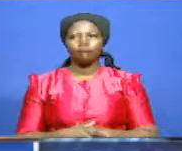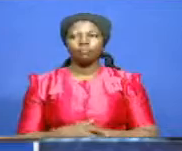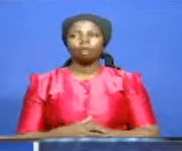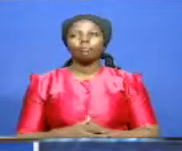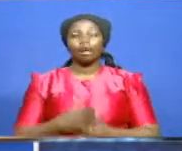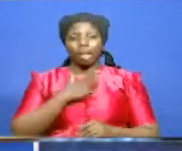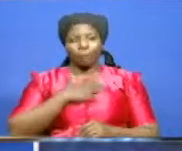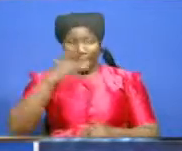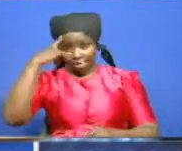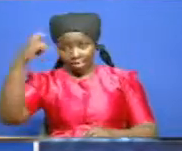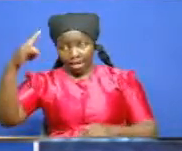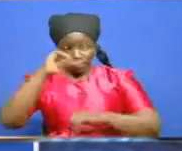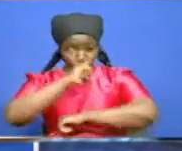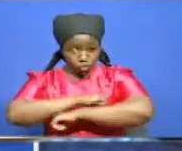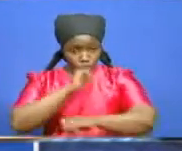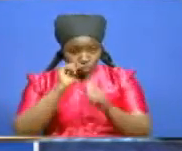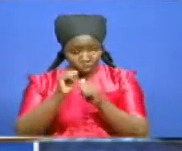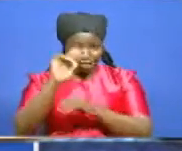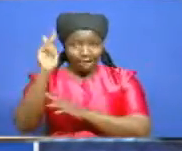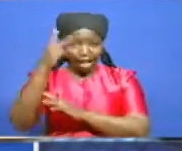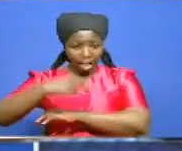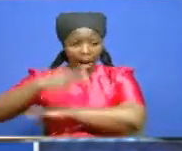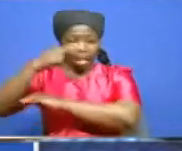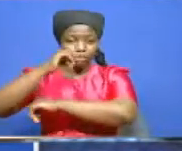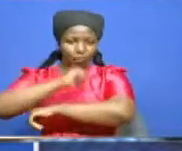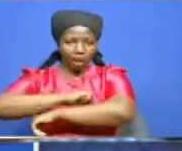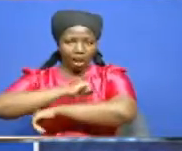My dream school was Kenya High School.